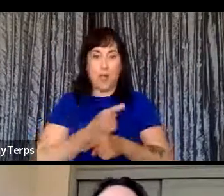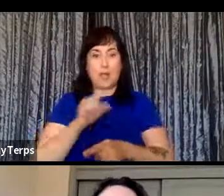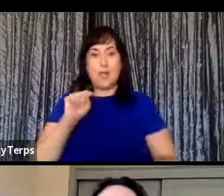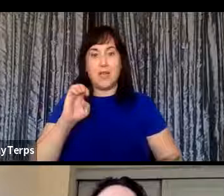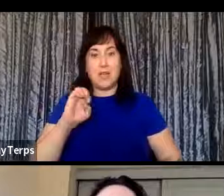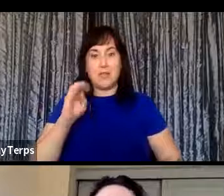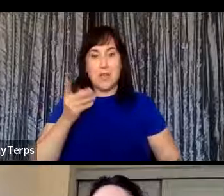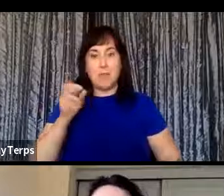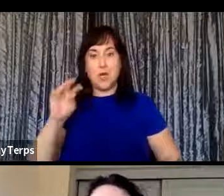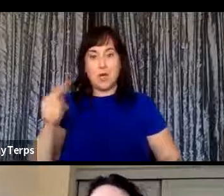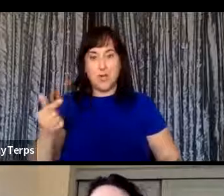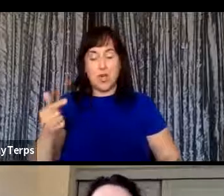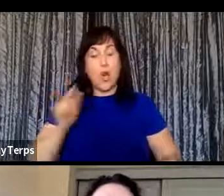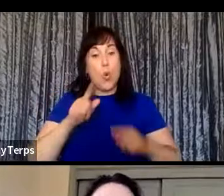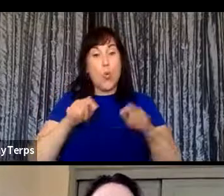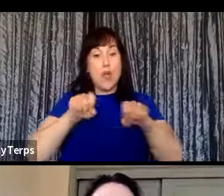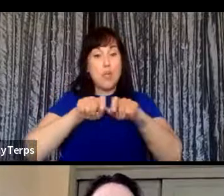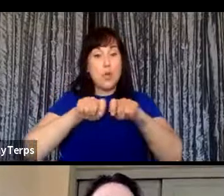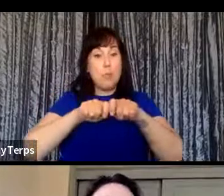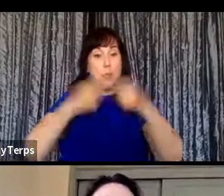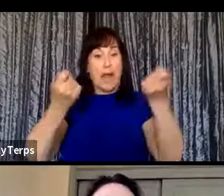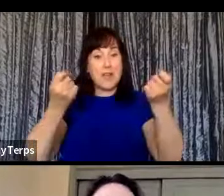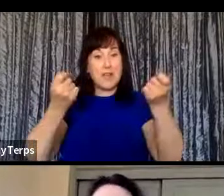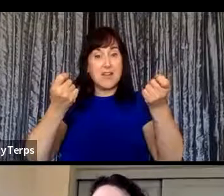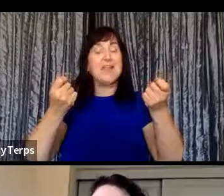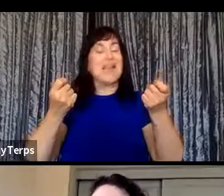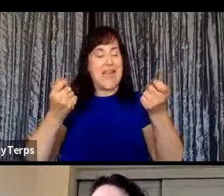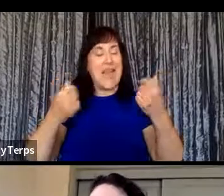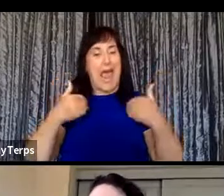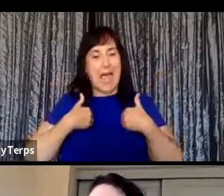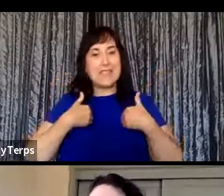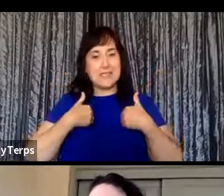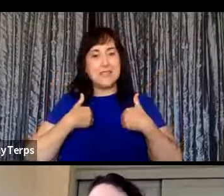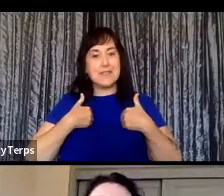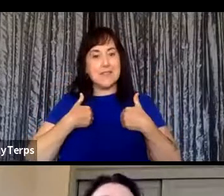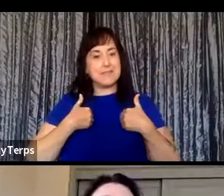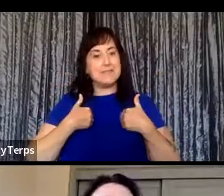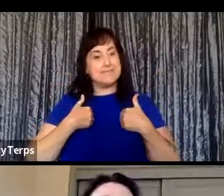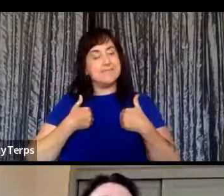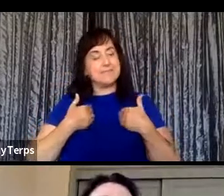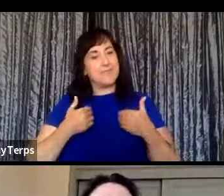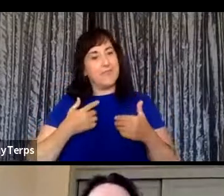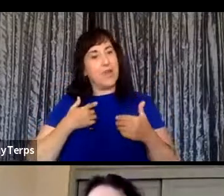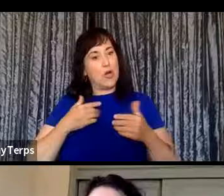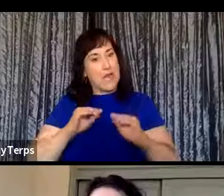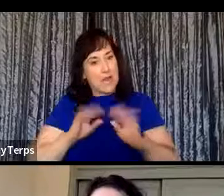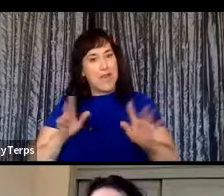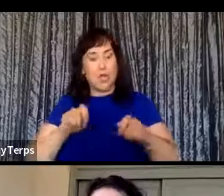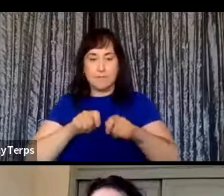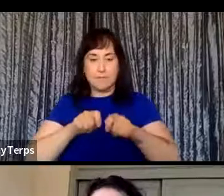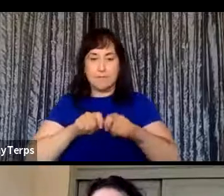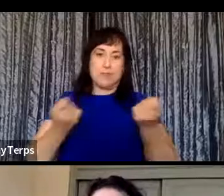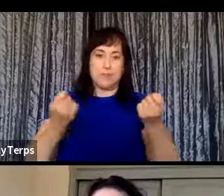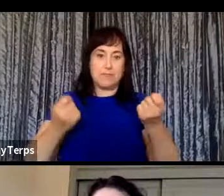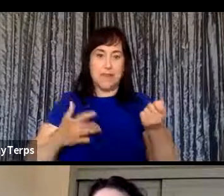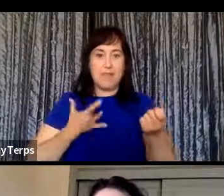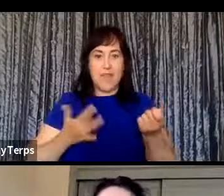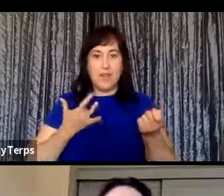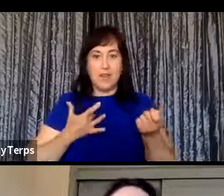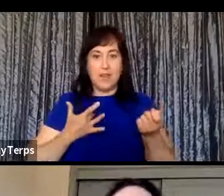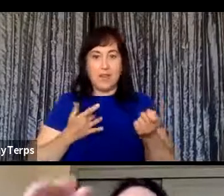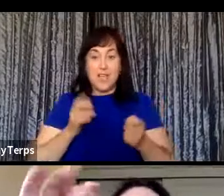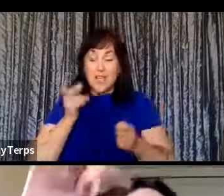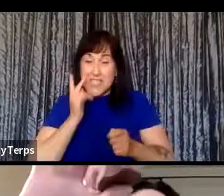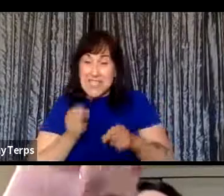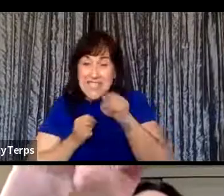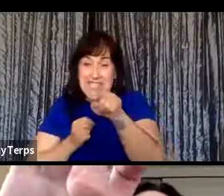it, Siobhan, it has a distinct snap because, again, the chocolate's tempered. Hopefully you guys should be able to see, but I've broken this bar of chocolate. Can you